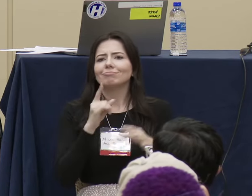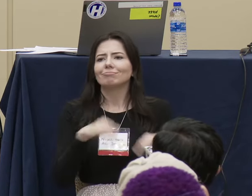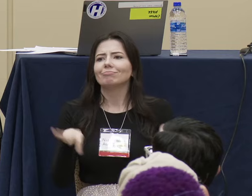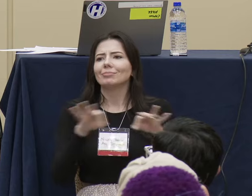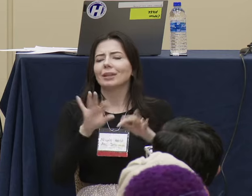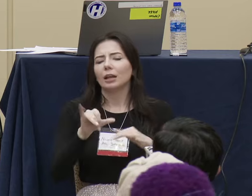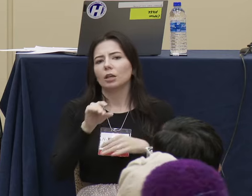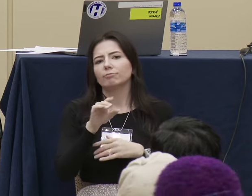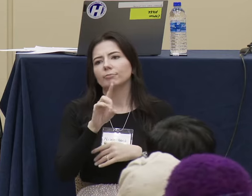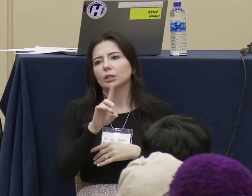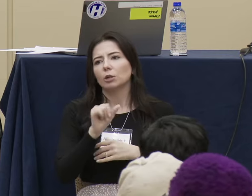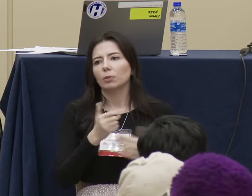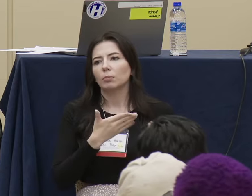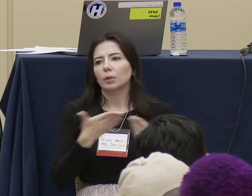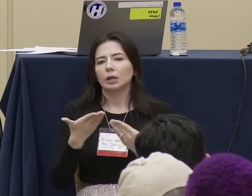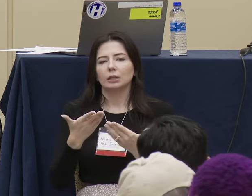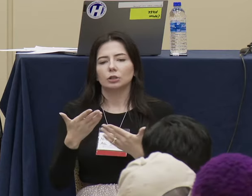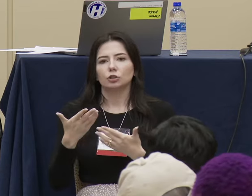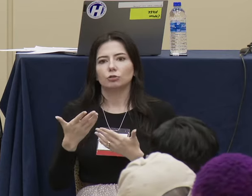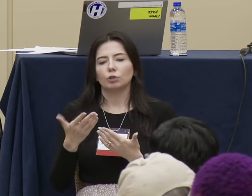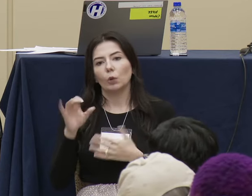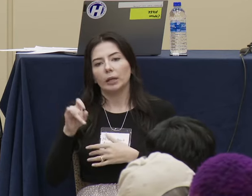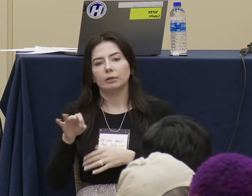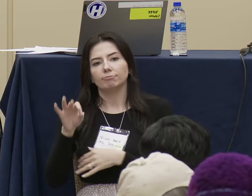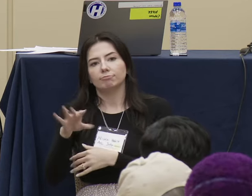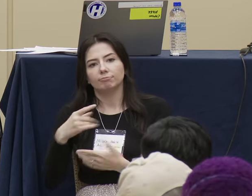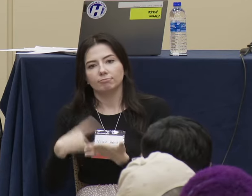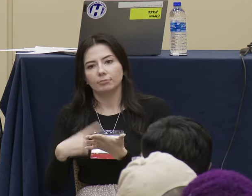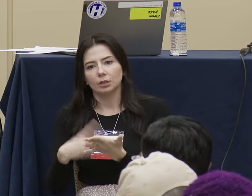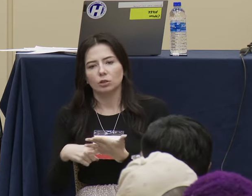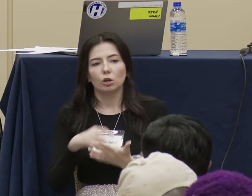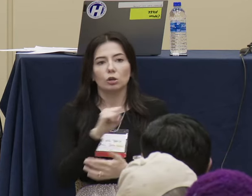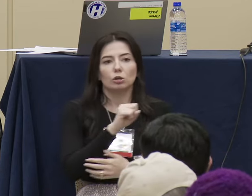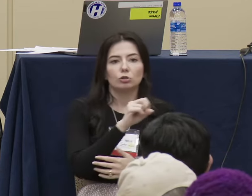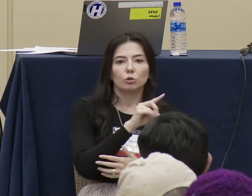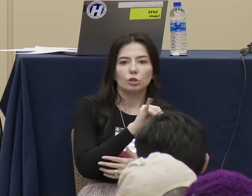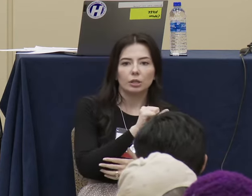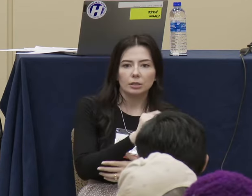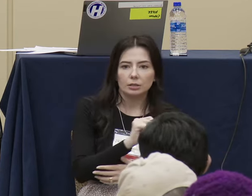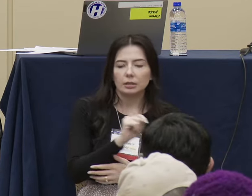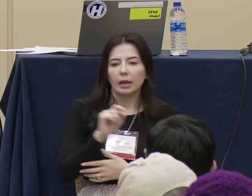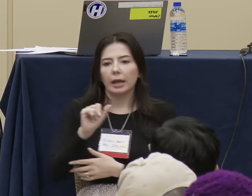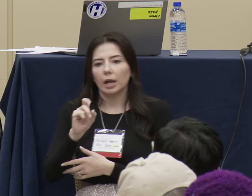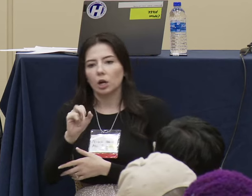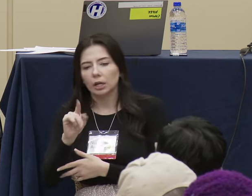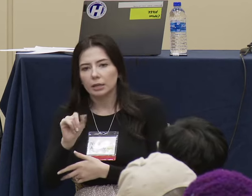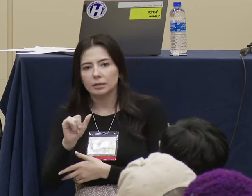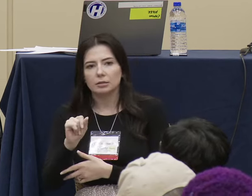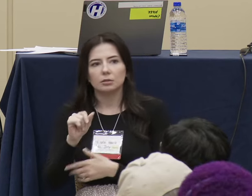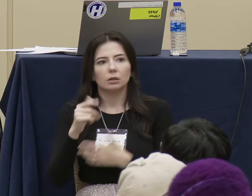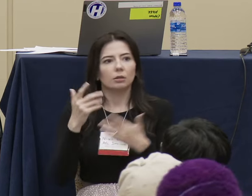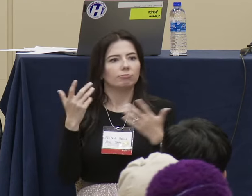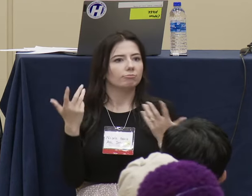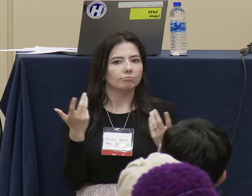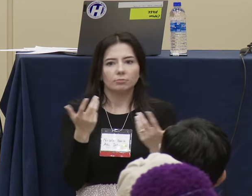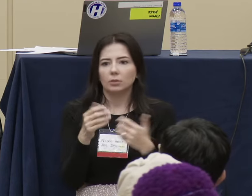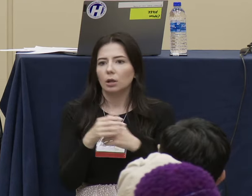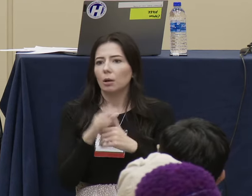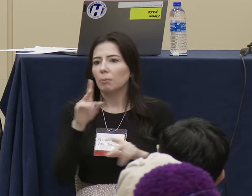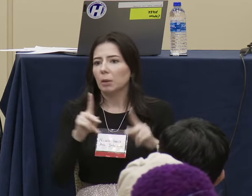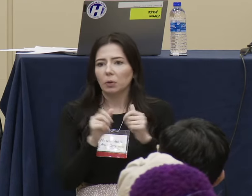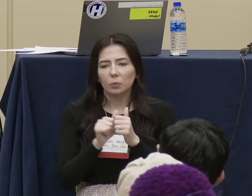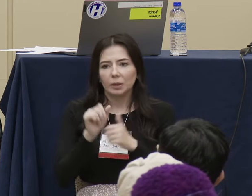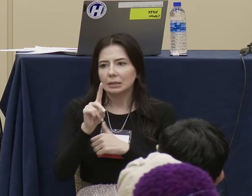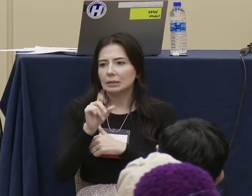to the table of whether, you know, you're socialist or anarchist or what have you, but you're interested in labor, is that people with disabilities